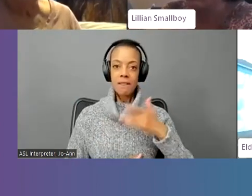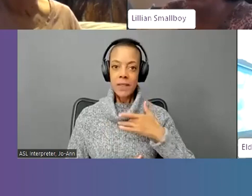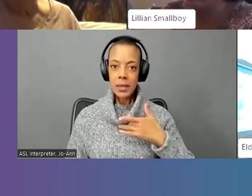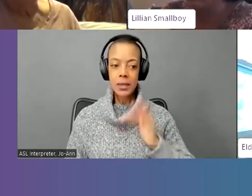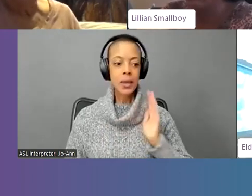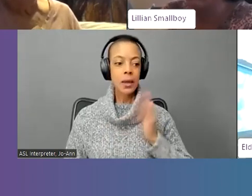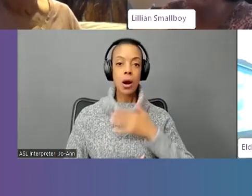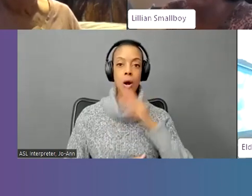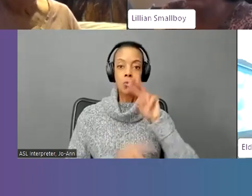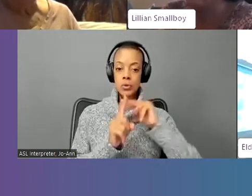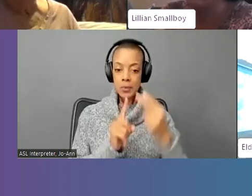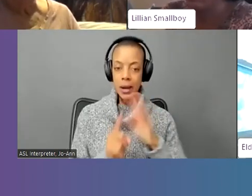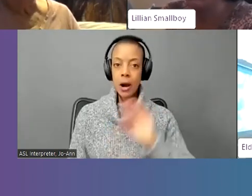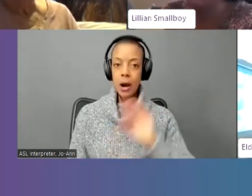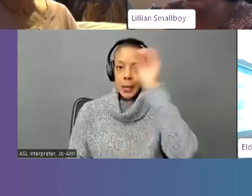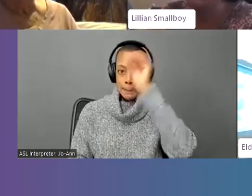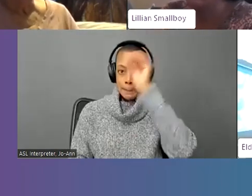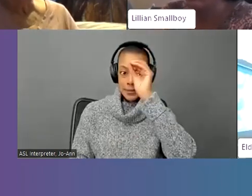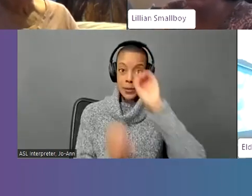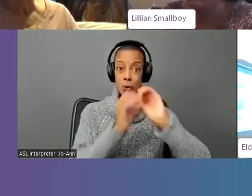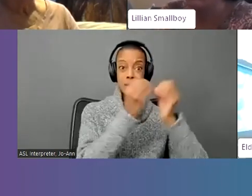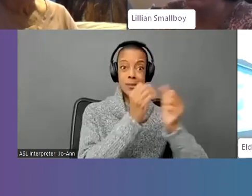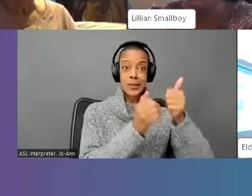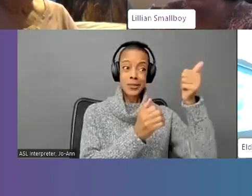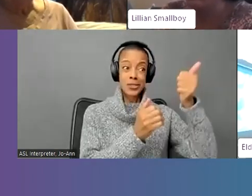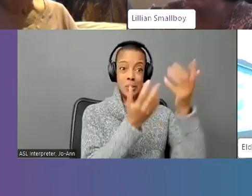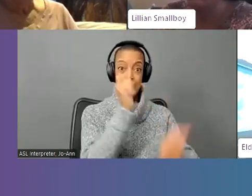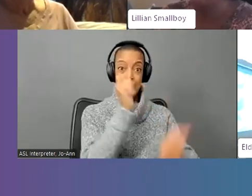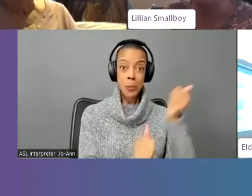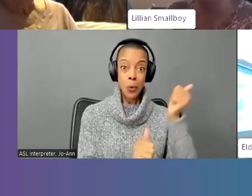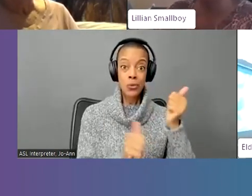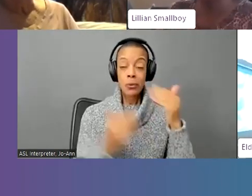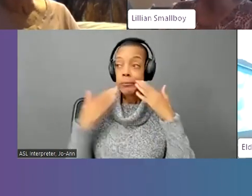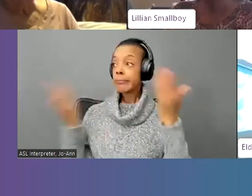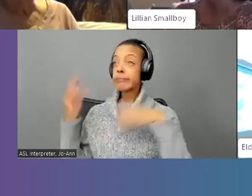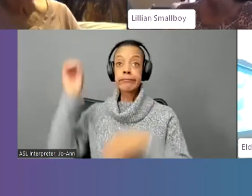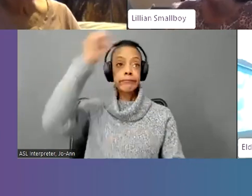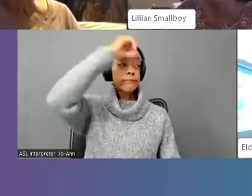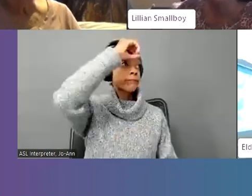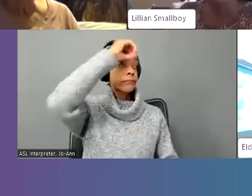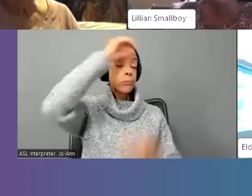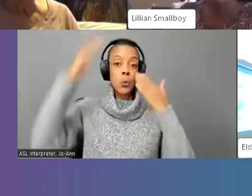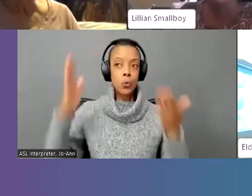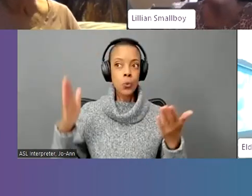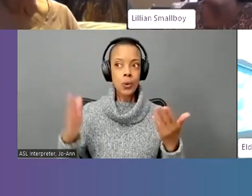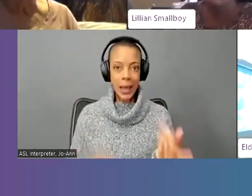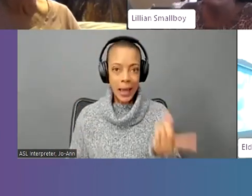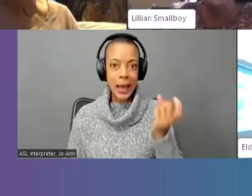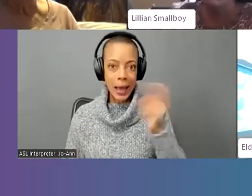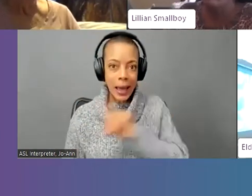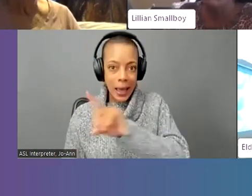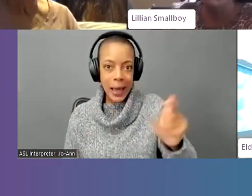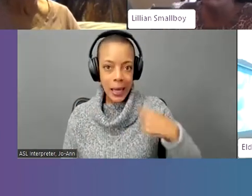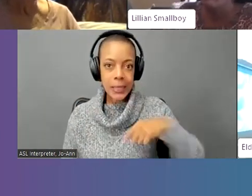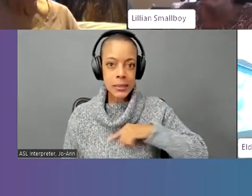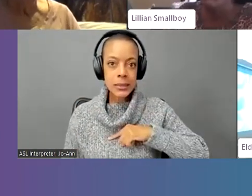don't. So I think that more awareness and, you know, building those relationships with community people is